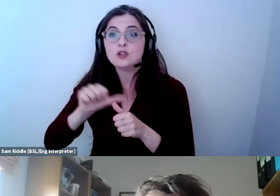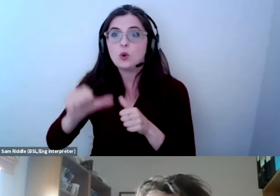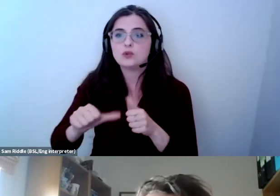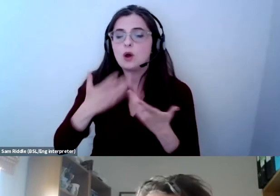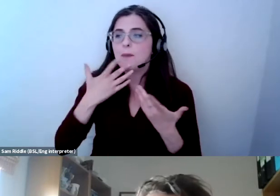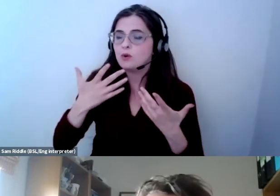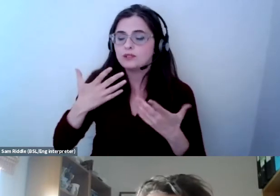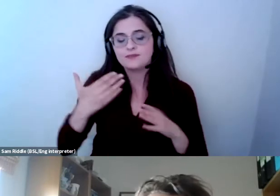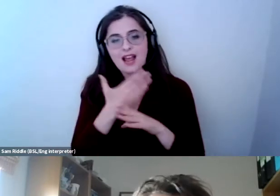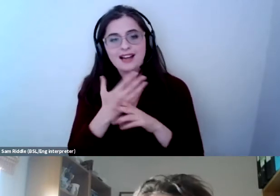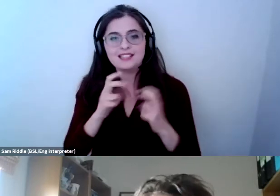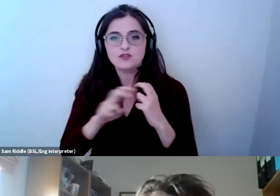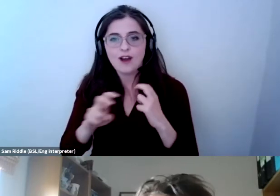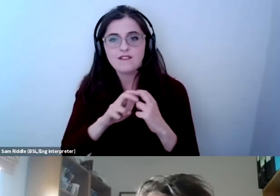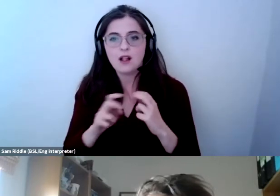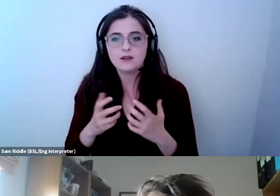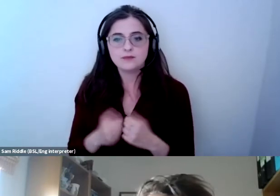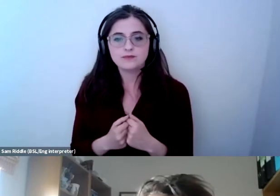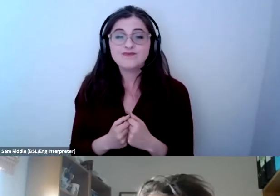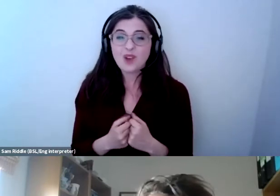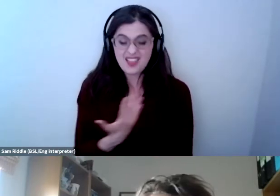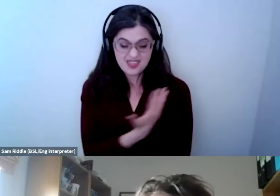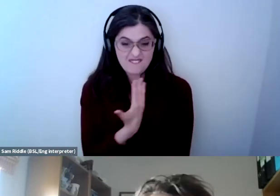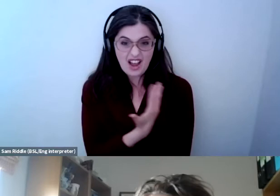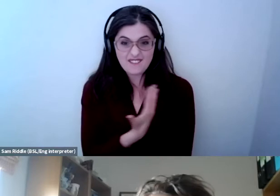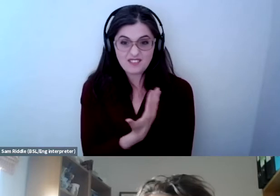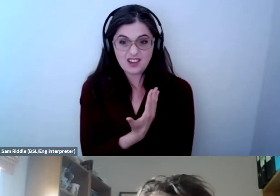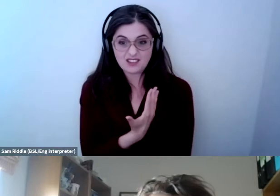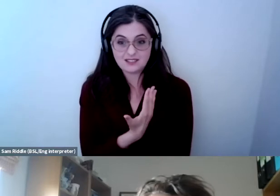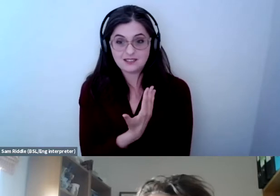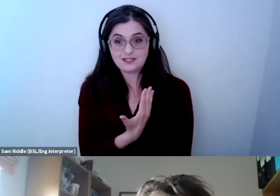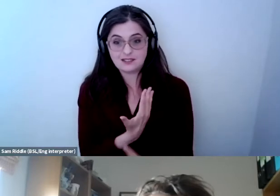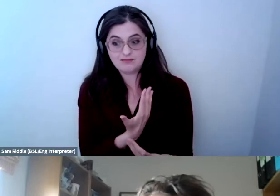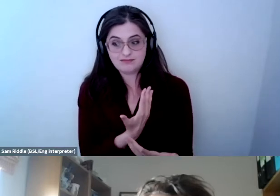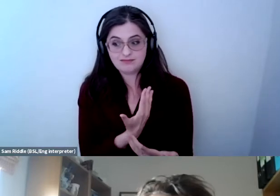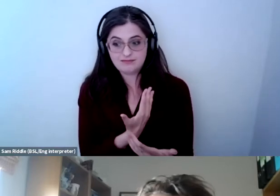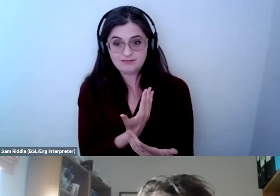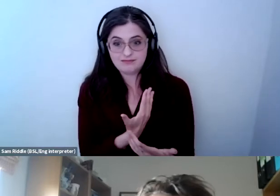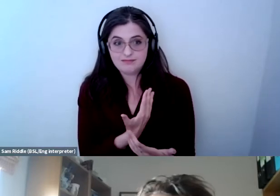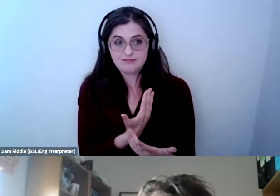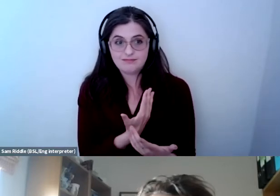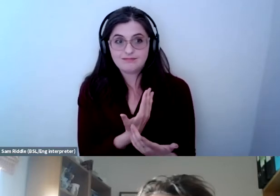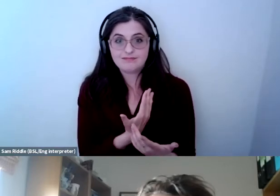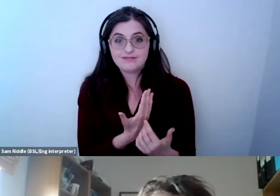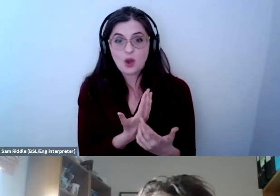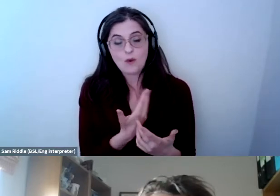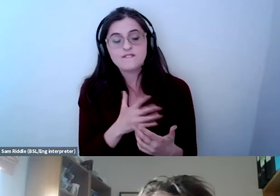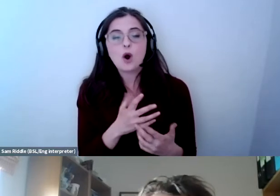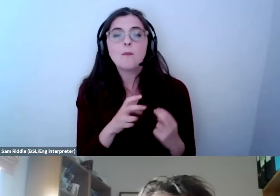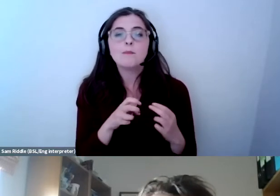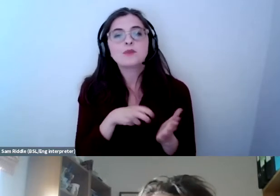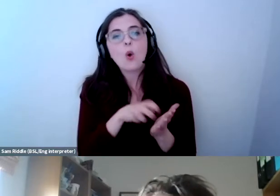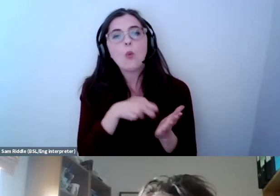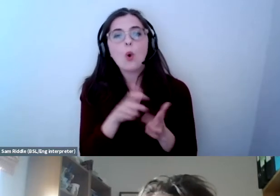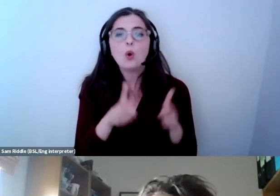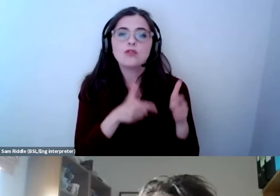I mean, the five of us came out of a really walk ride Chawton, which came out of sort of